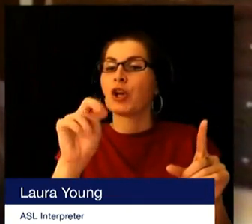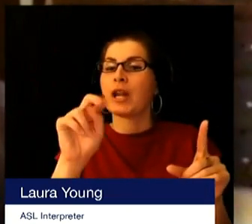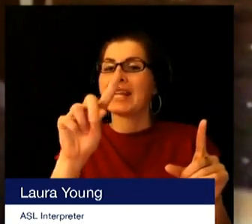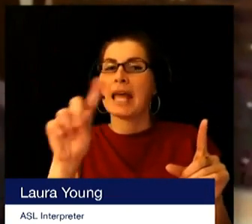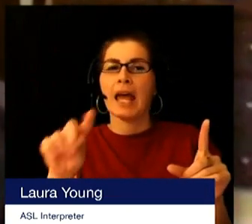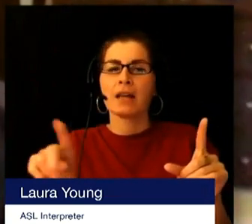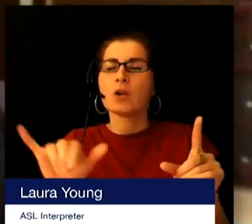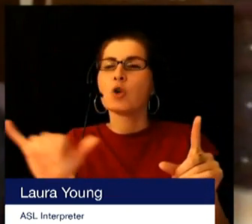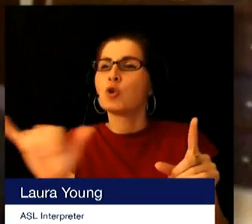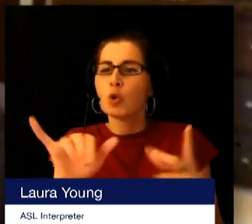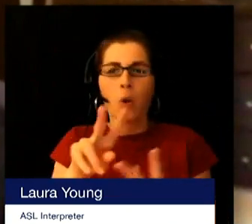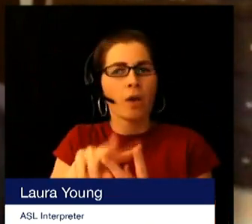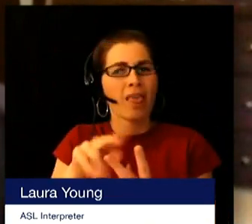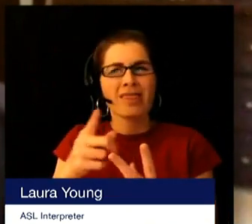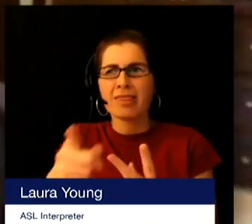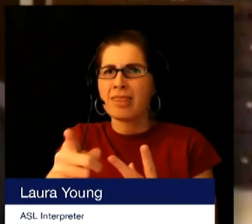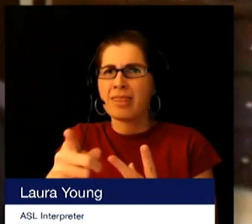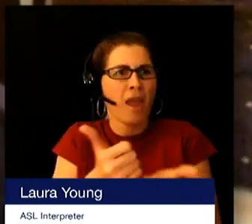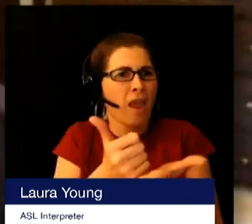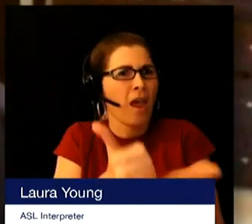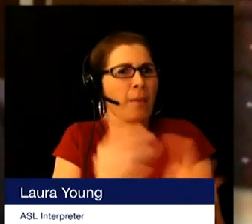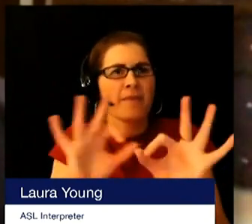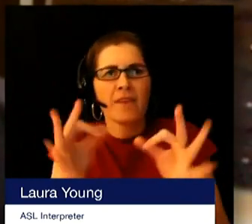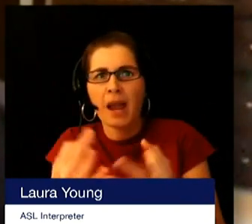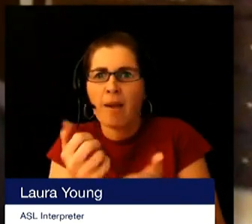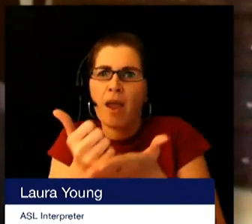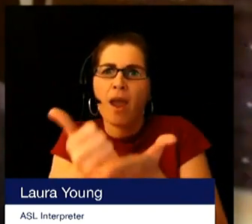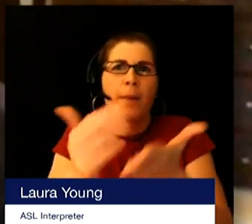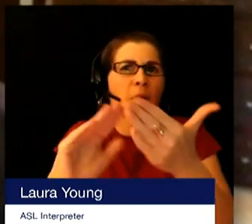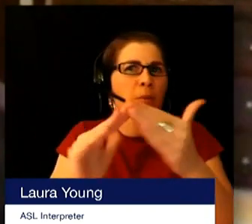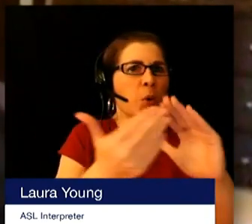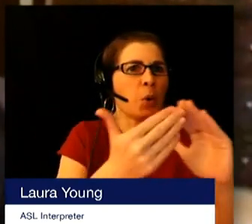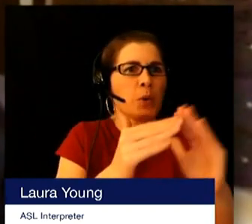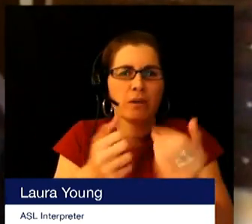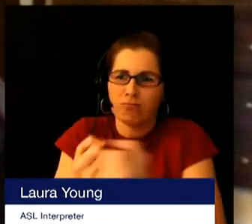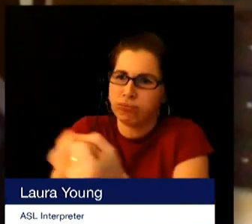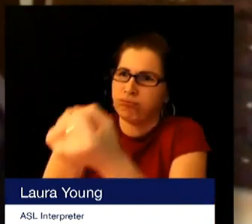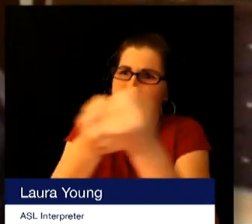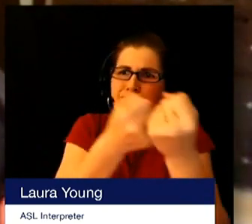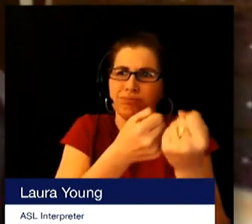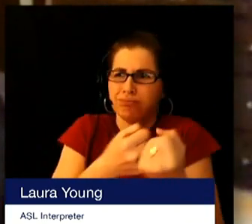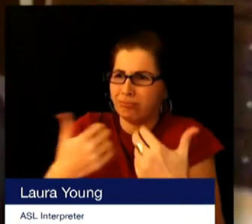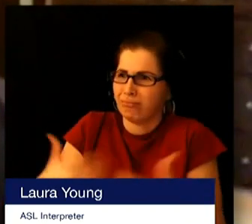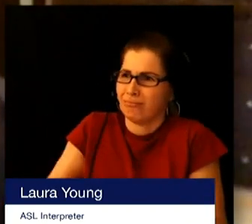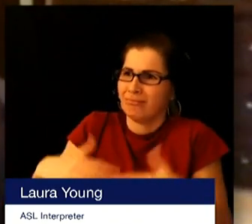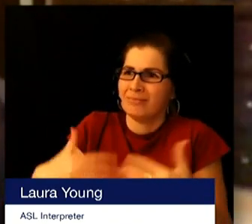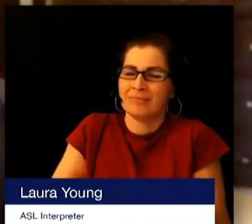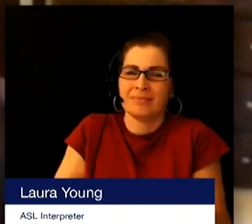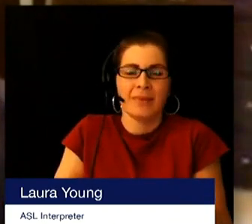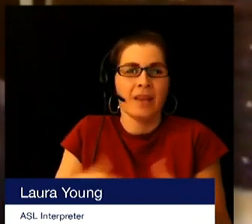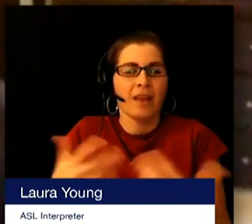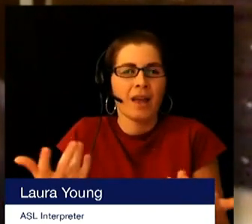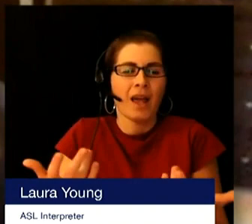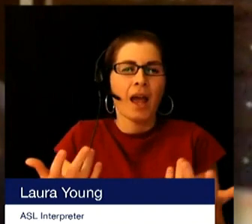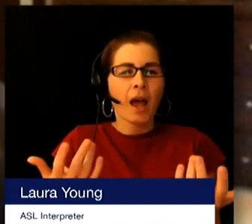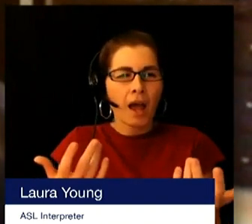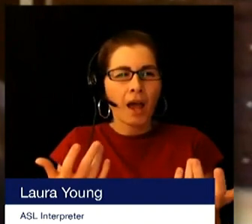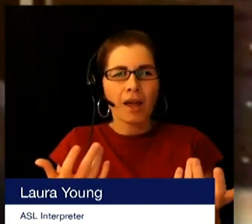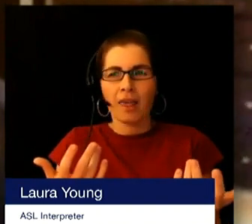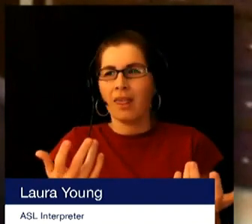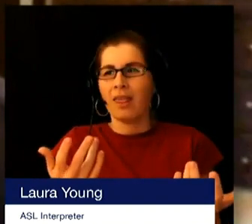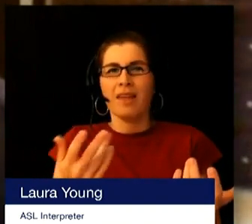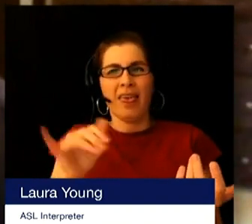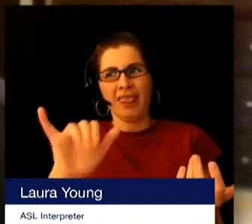much to give and bring to their families, their loved ones, their community at large. And it's not doing anybody any good to have